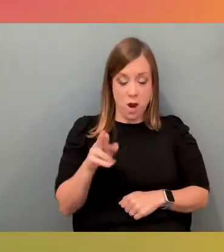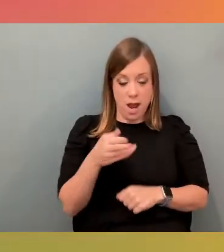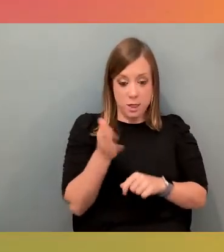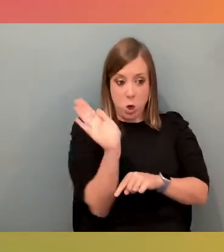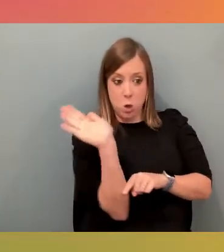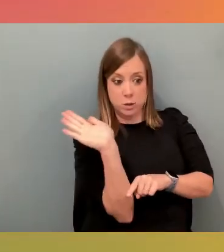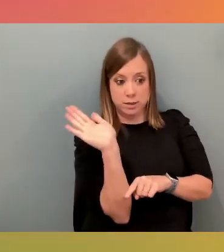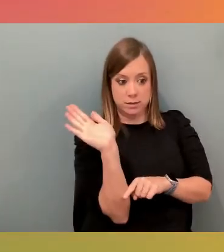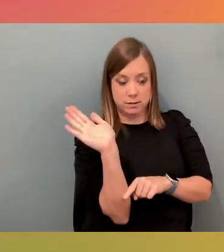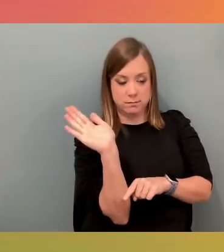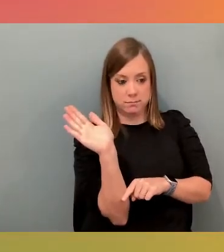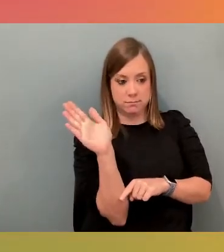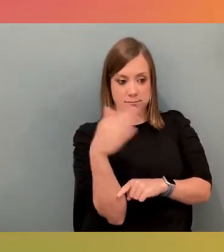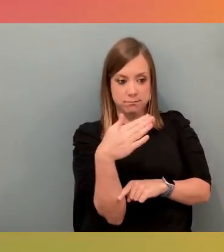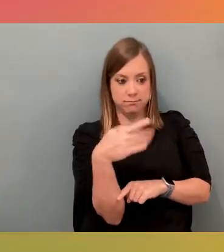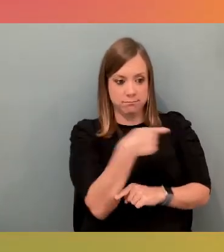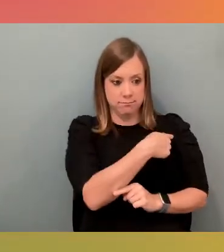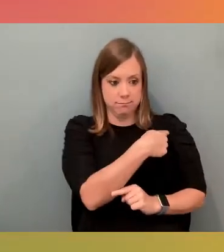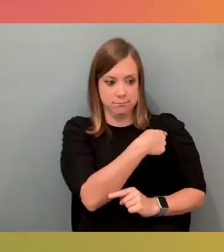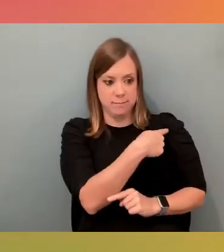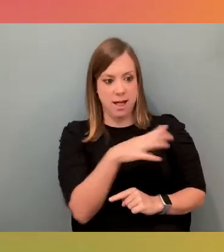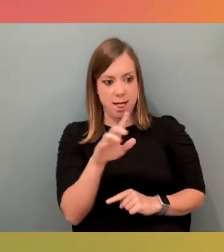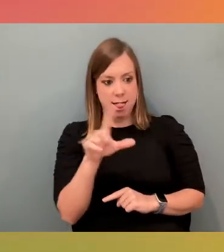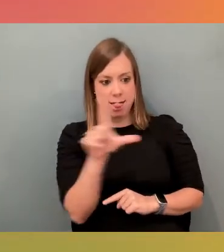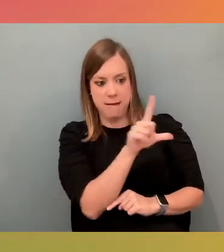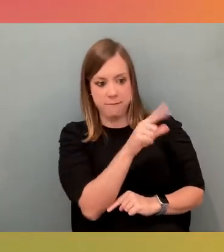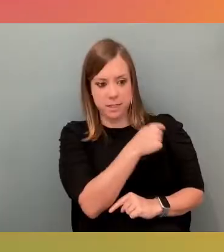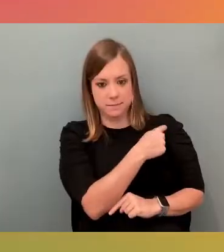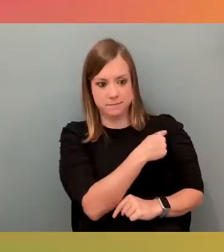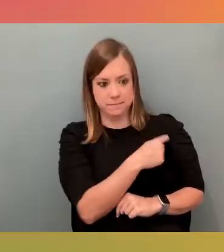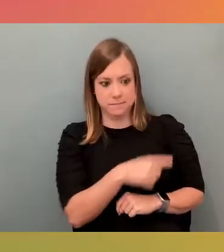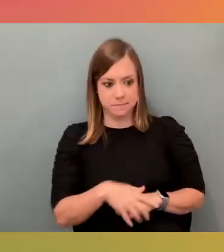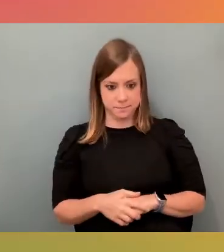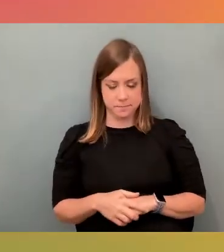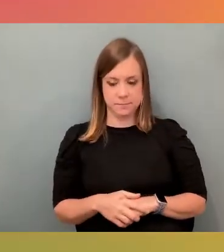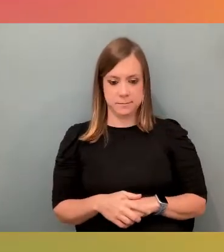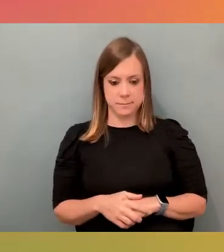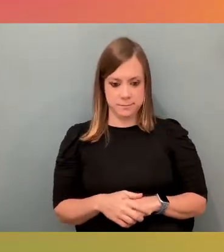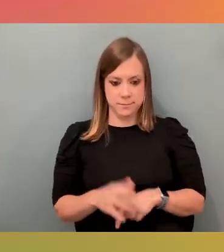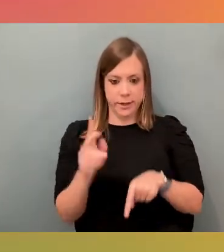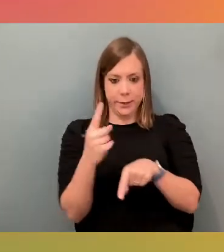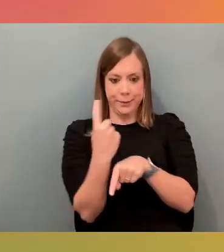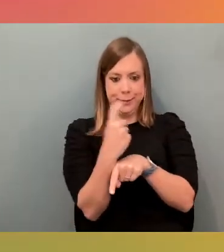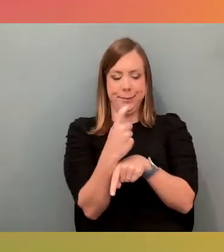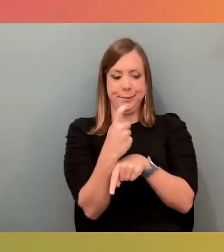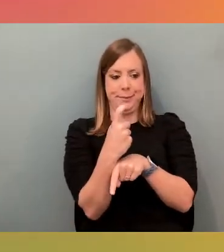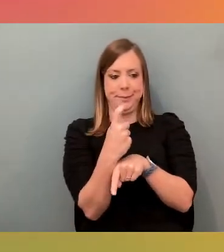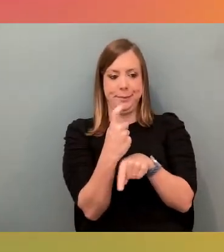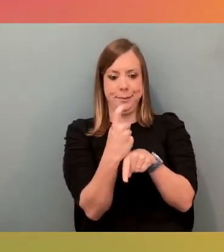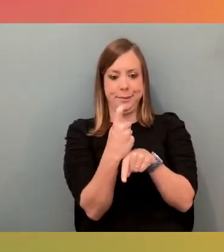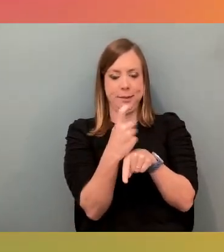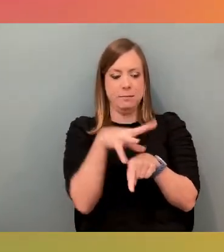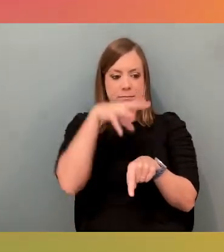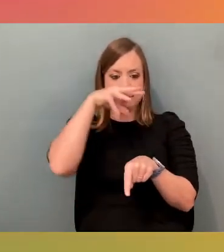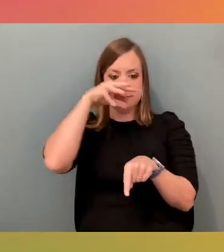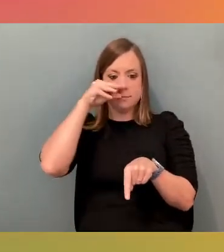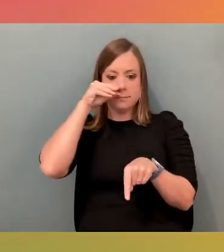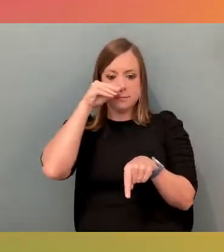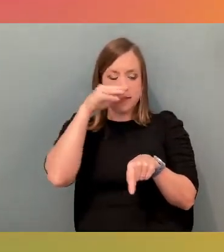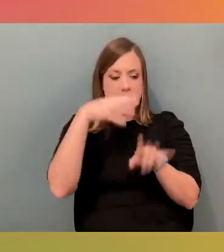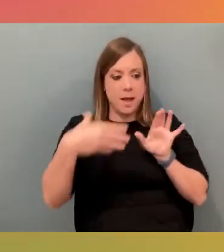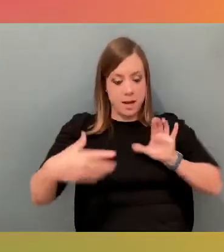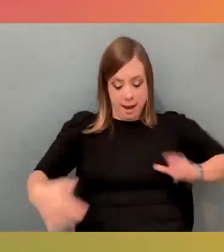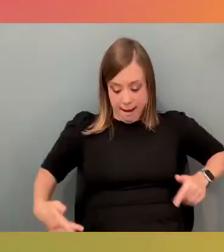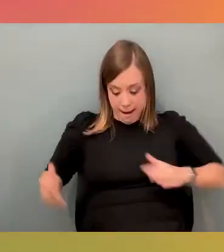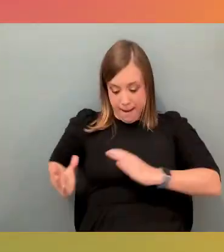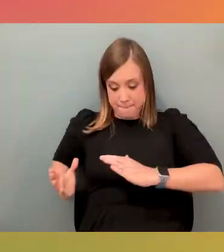Pressing the floor away with both hands, inhale. And then go ahead and square your hips and draw your knee to